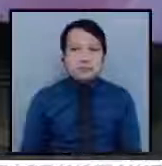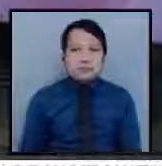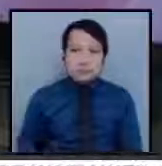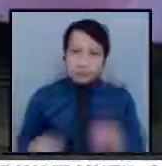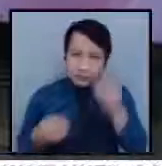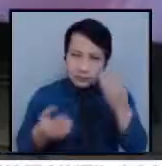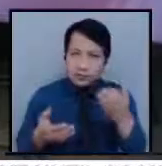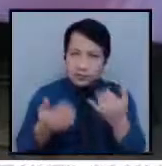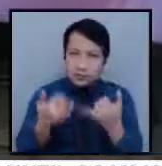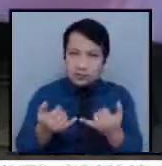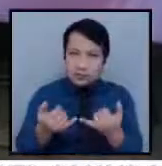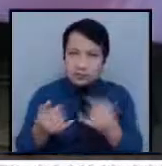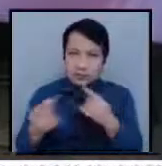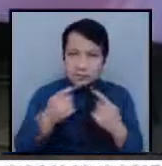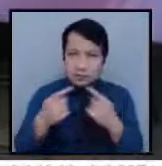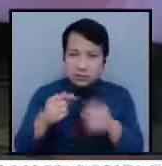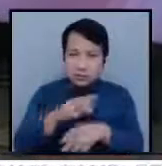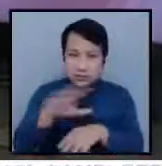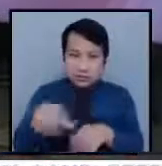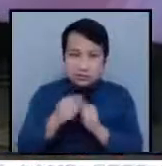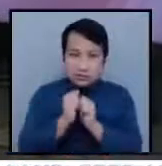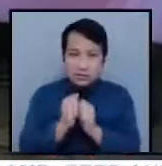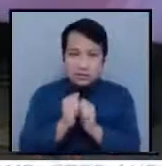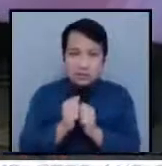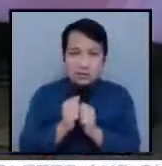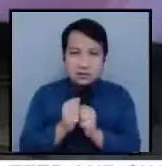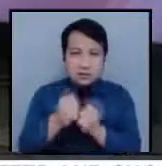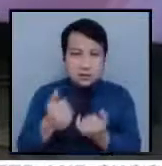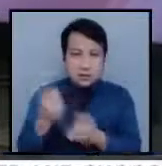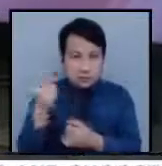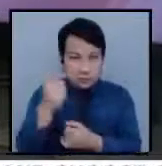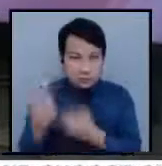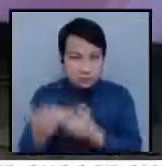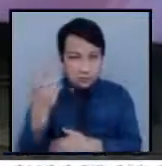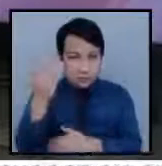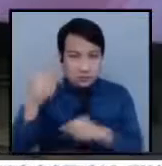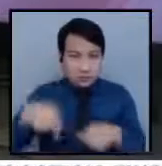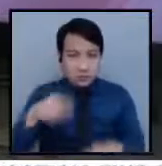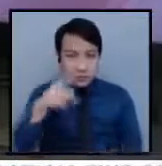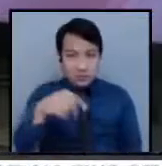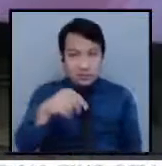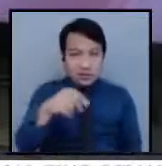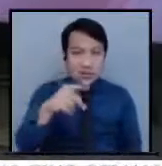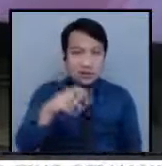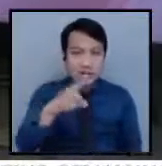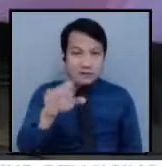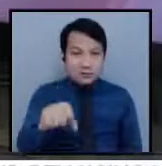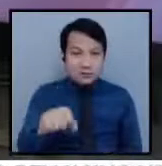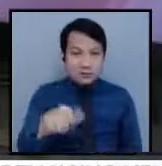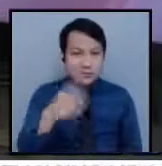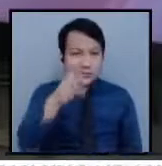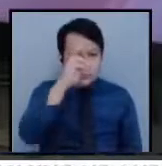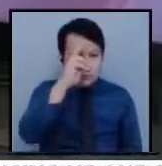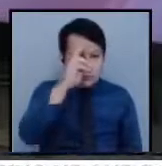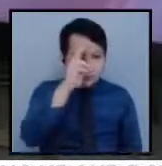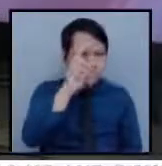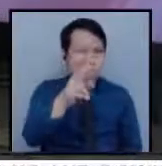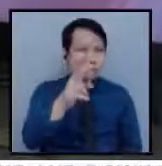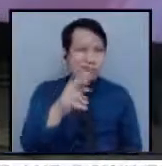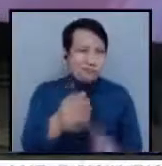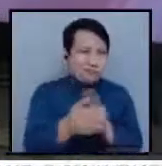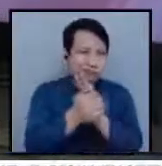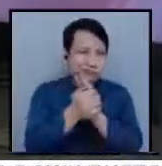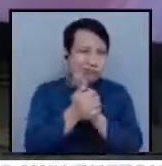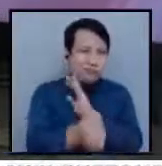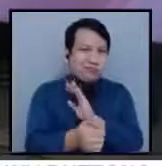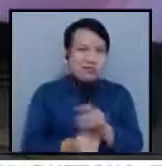Sa punto pong ito, makakasama naman po natin ngayong Tuesday morning dito po sa RSP ang mga nagagwapuhan at super talented na One